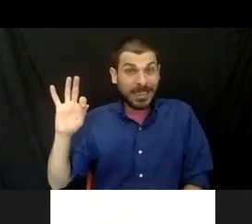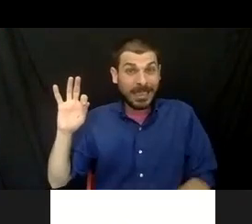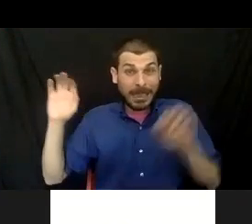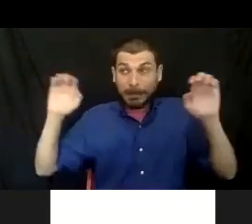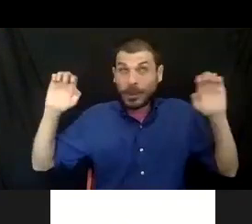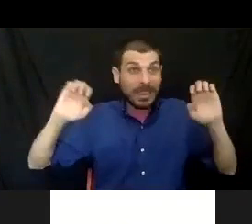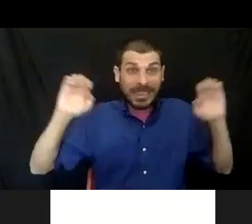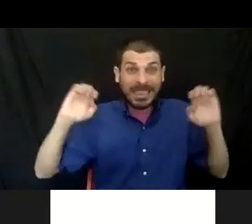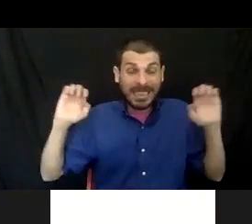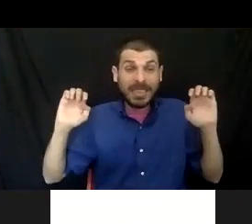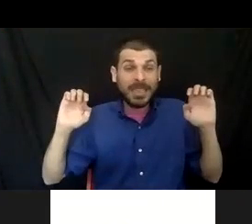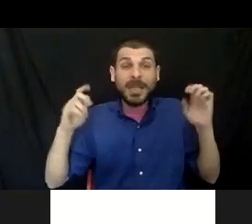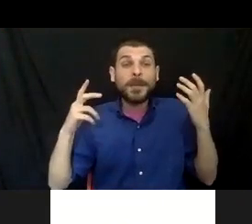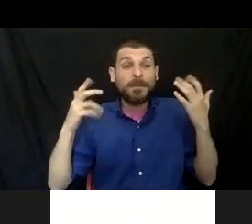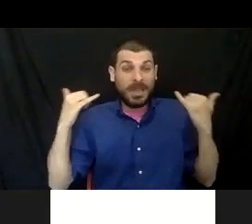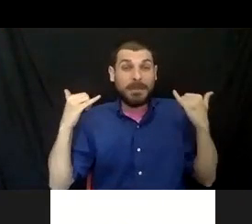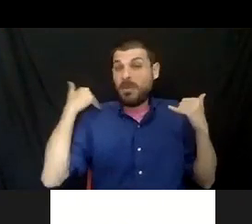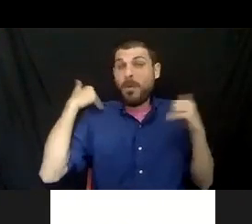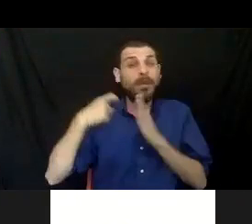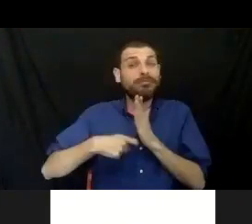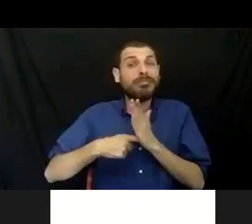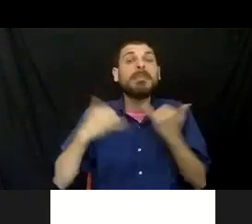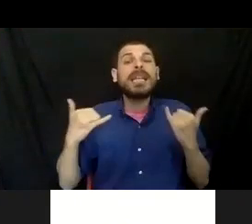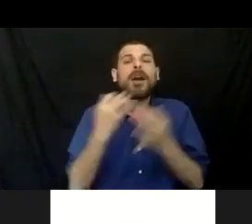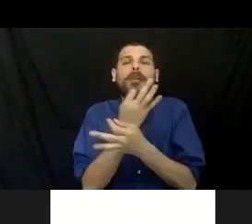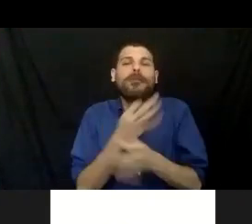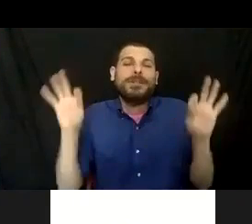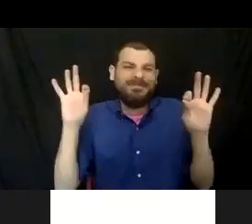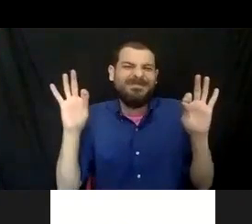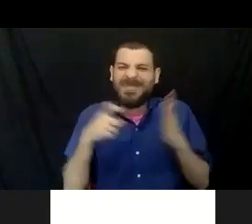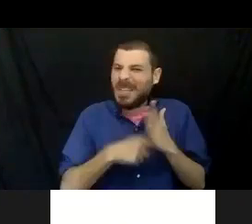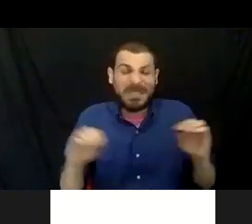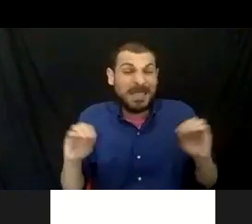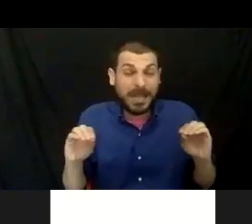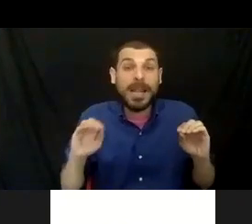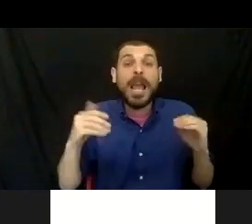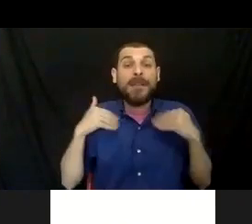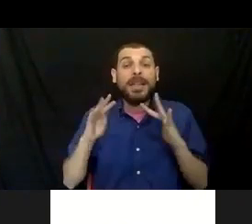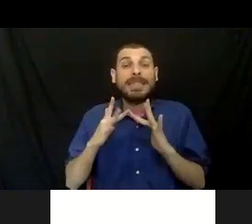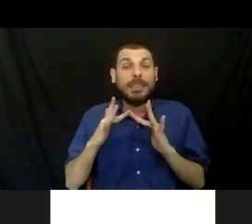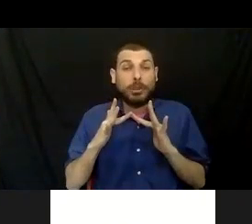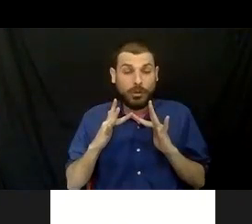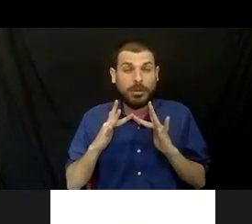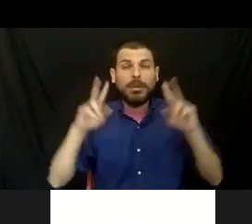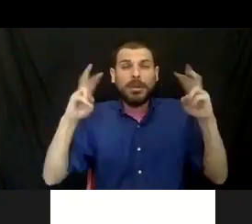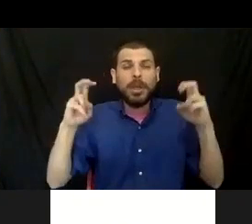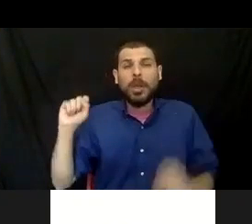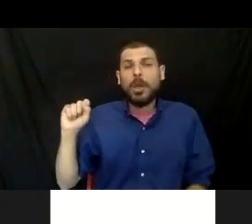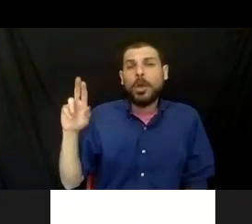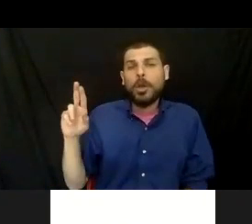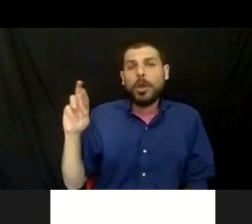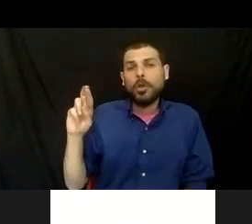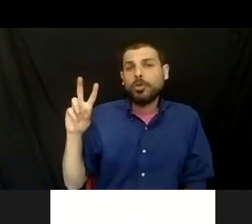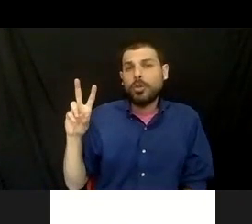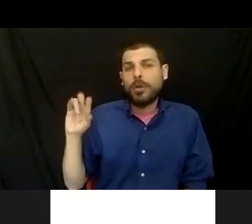to the public for free the digital version of its most popular publication. It's called Surviving Debt, and I'll post